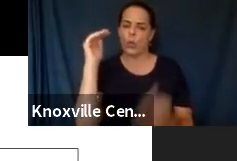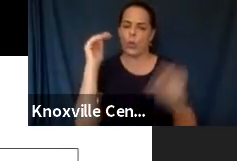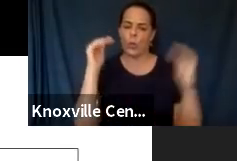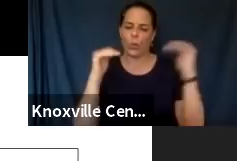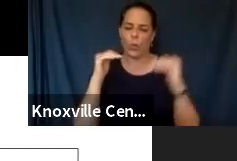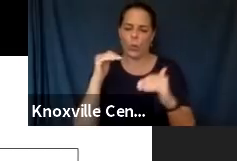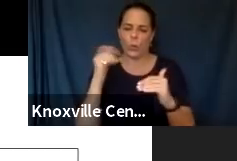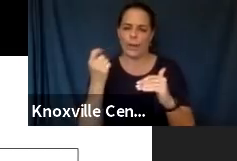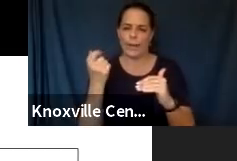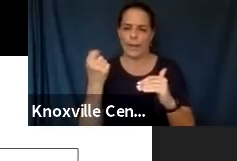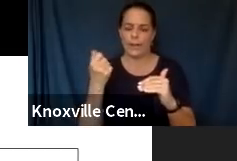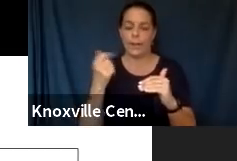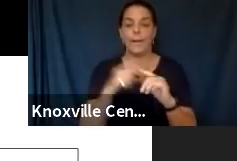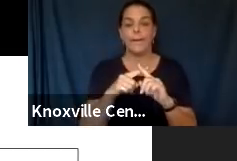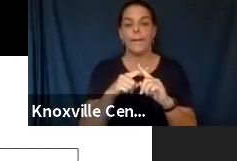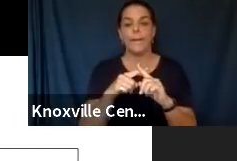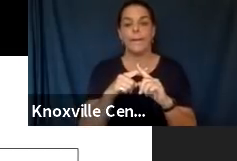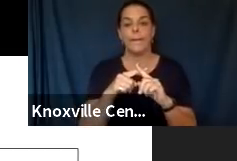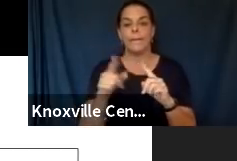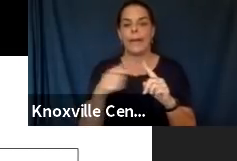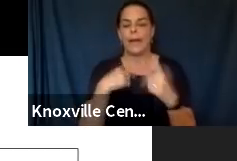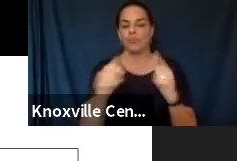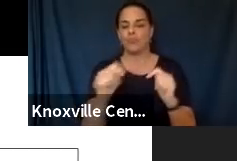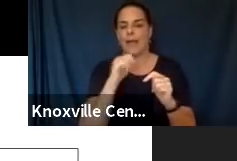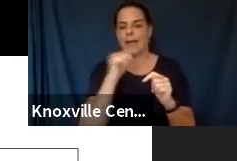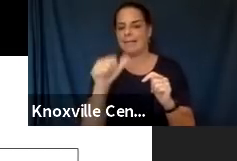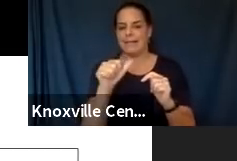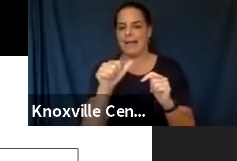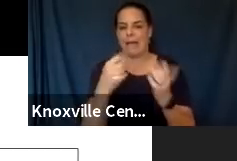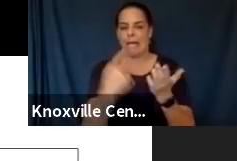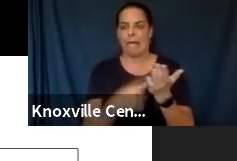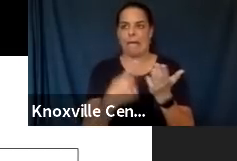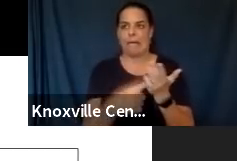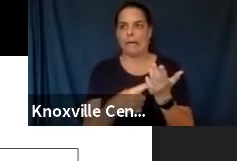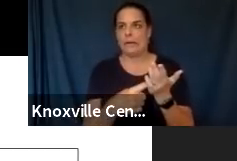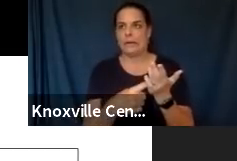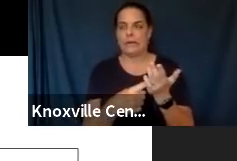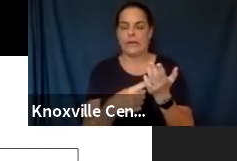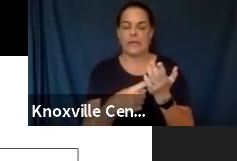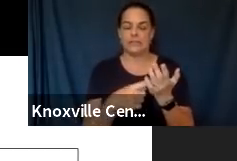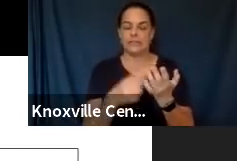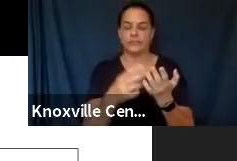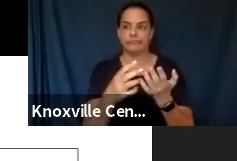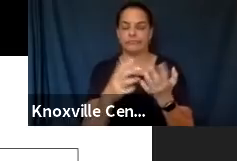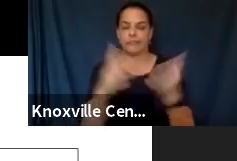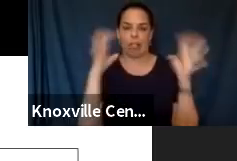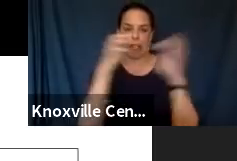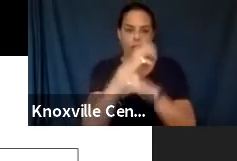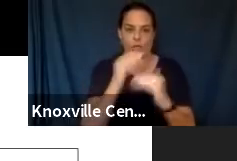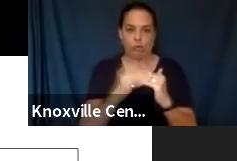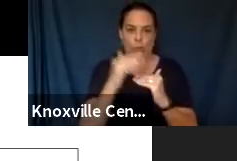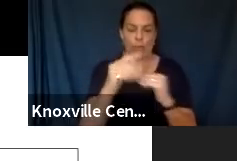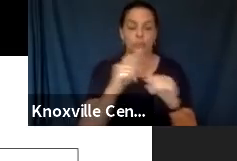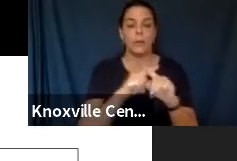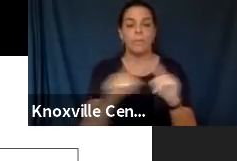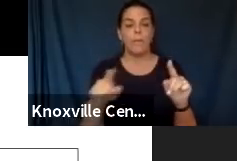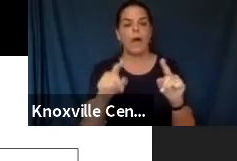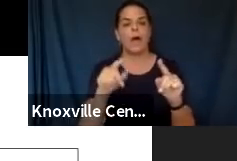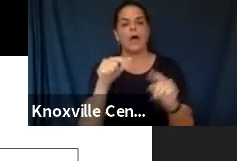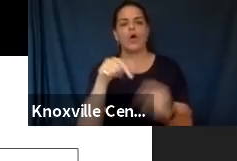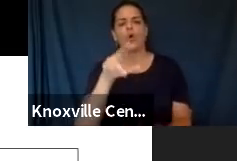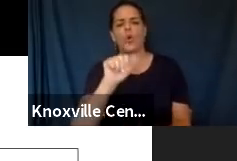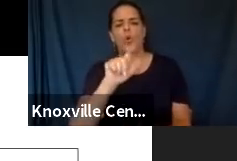but I'm trying to not get into the statistical weeds too much here, but the quality of the